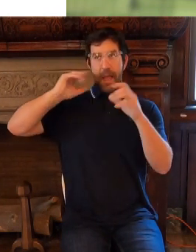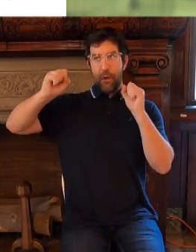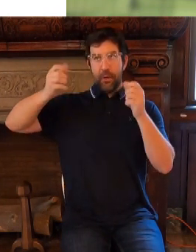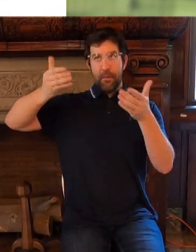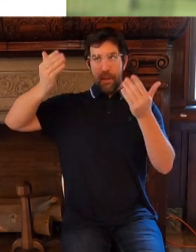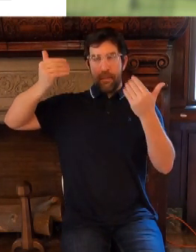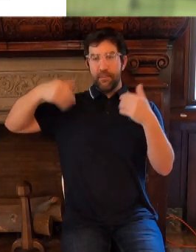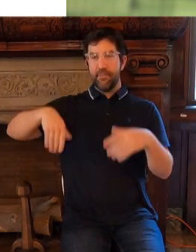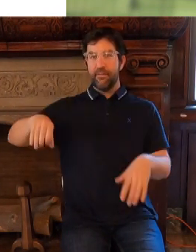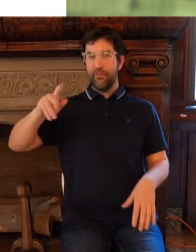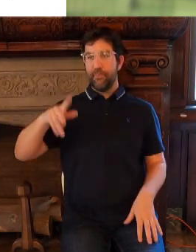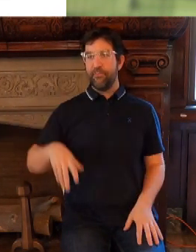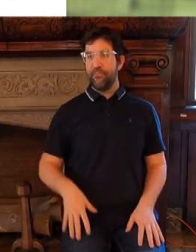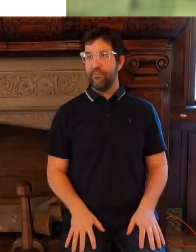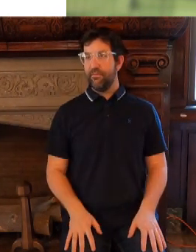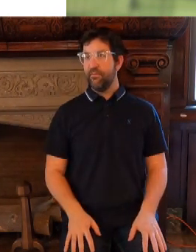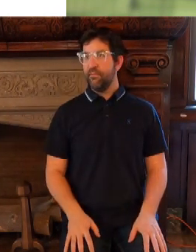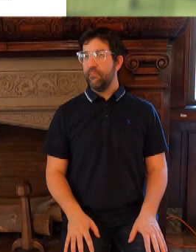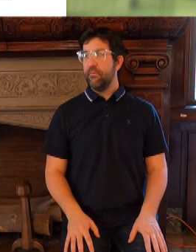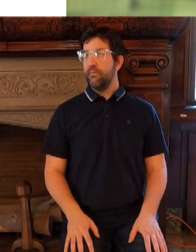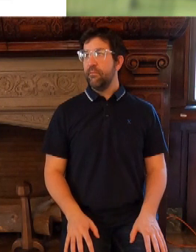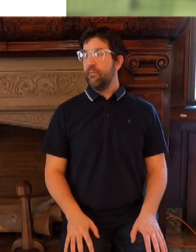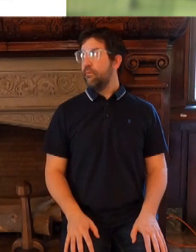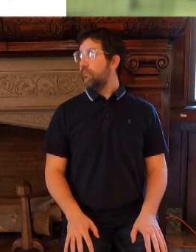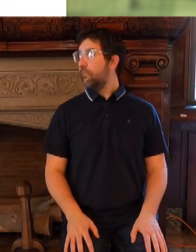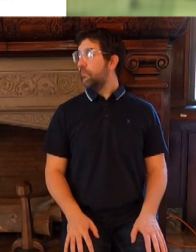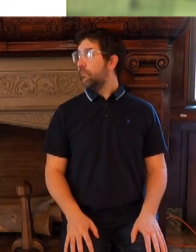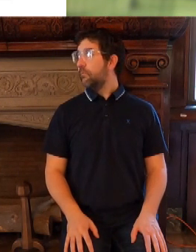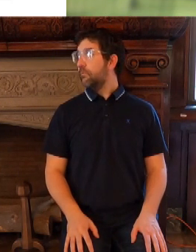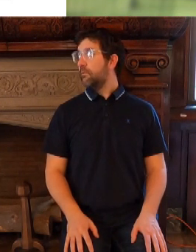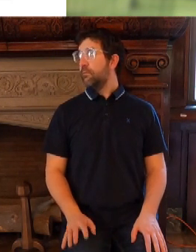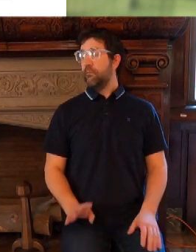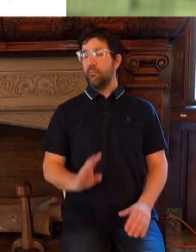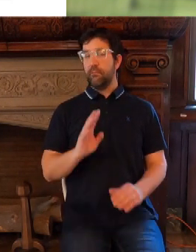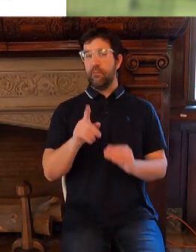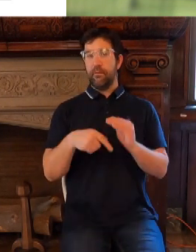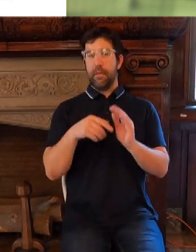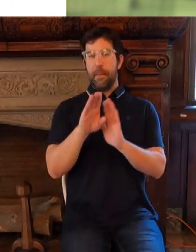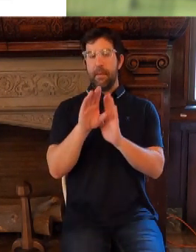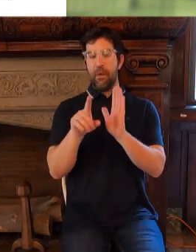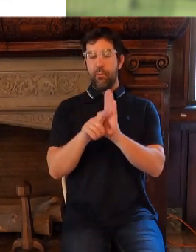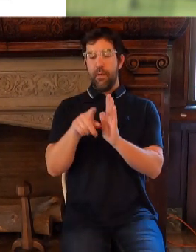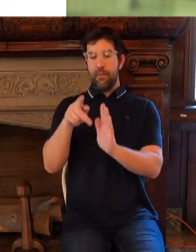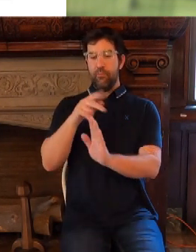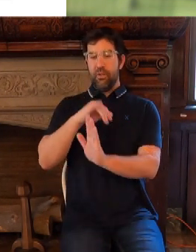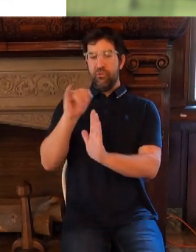Please talk louder. All right, good deal. Okay, so let's talk about the background of the project.